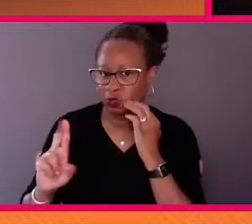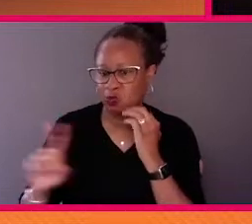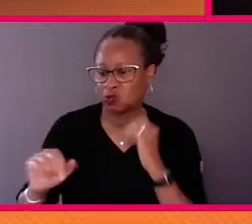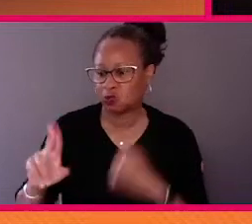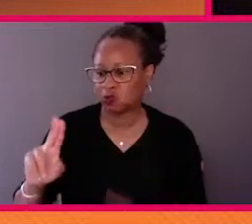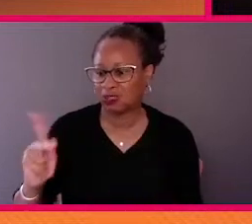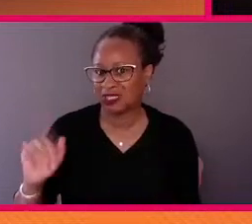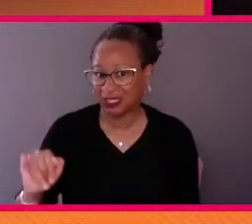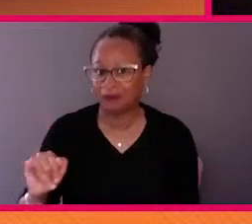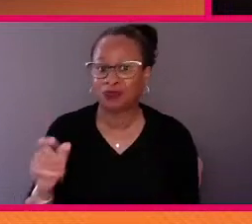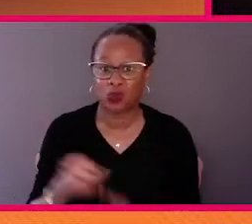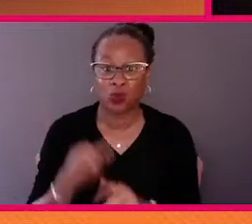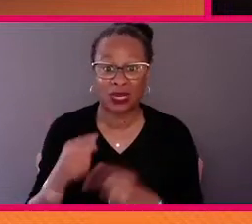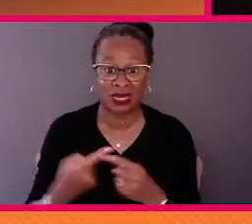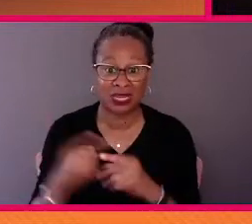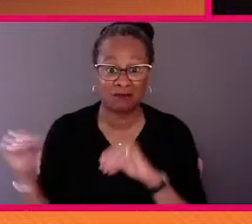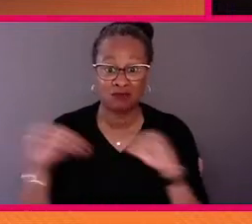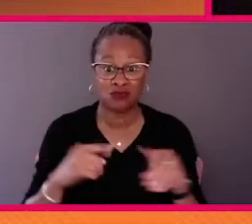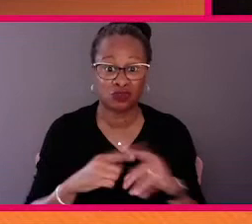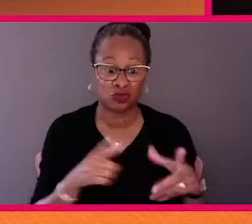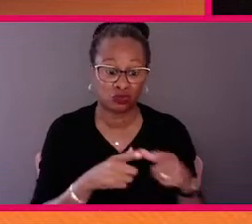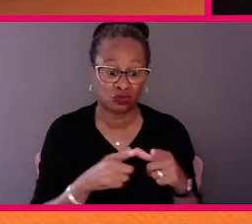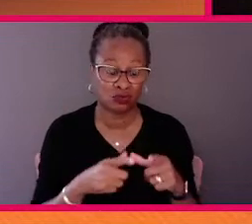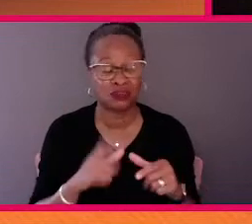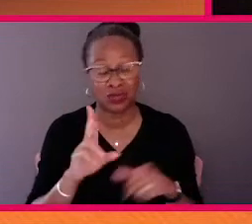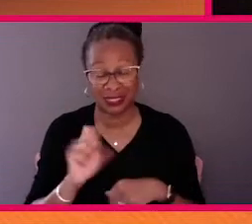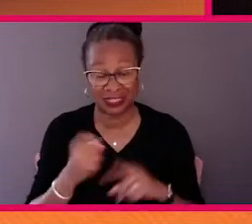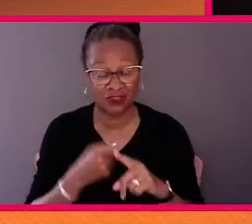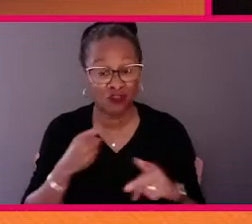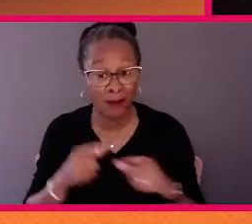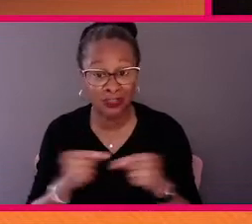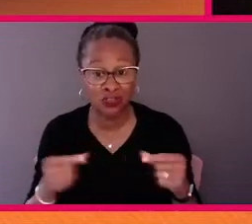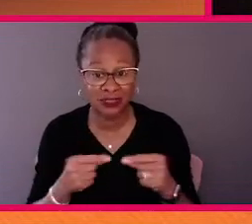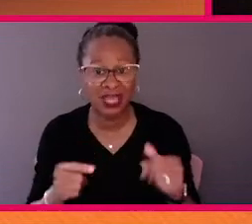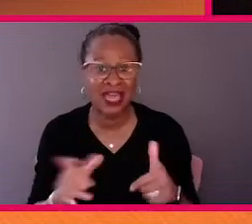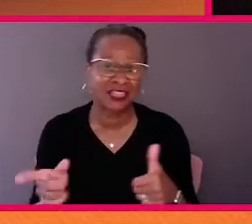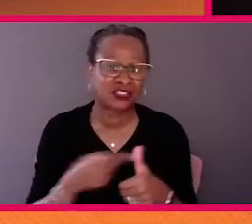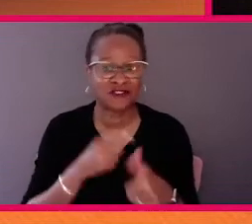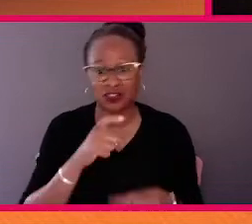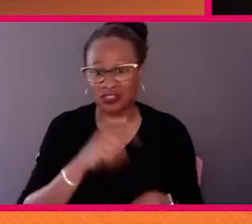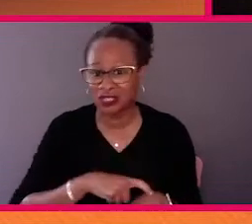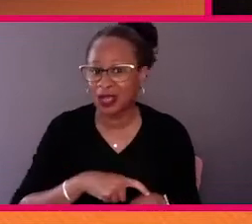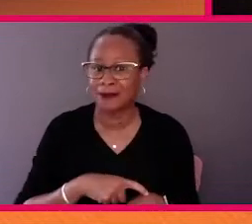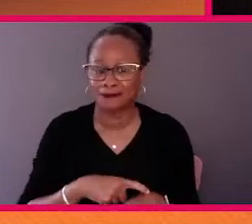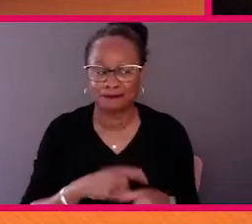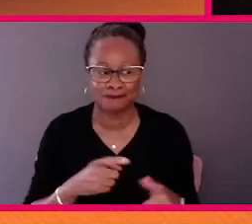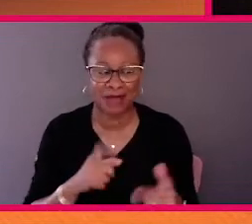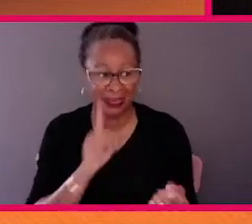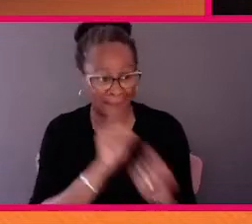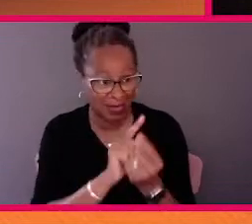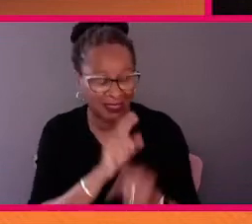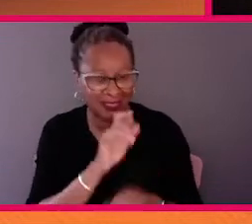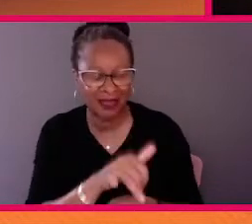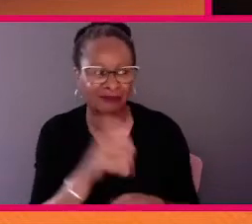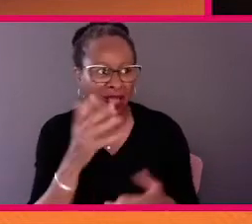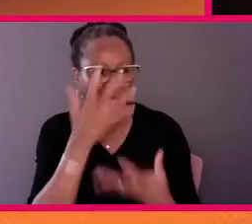States, that was the first time I can remember, at least from an athlete, someone that vaguely looked like me.